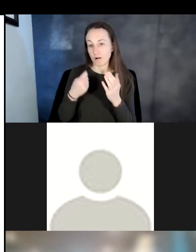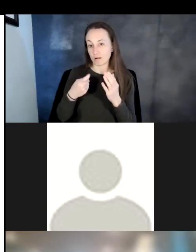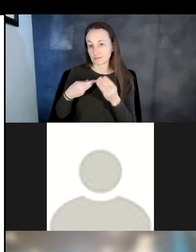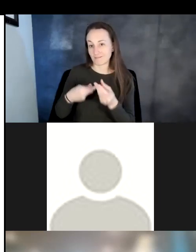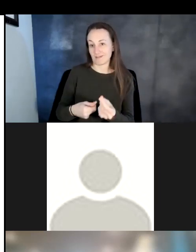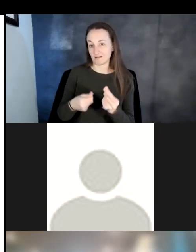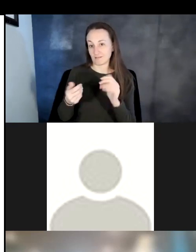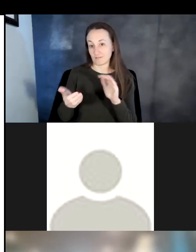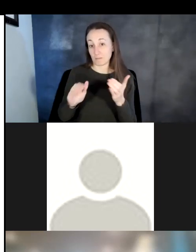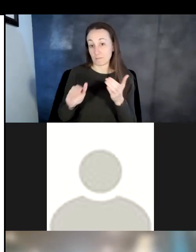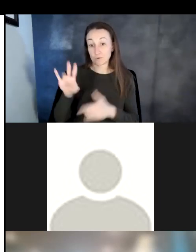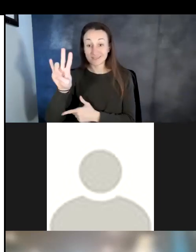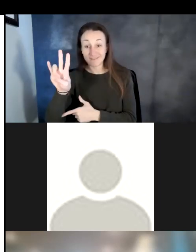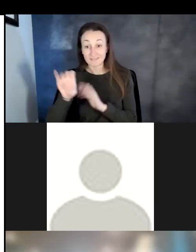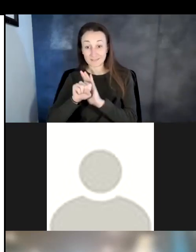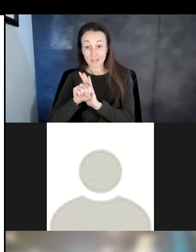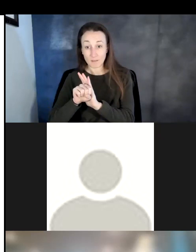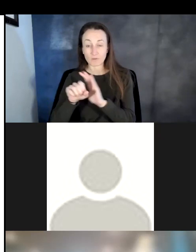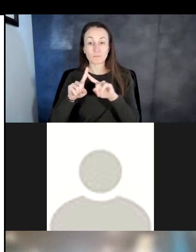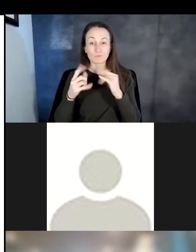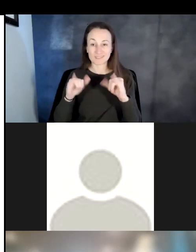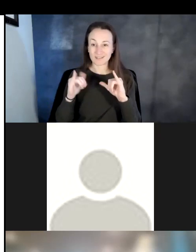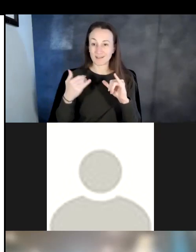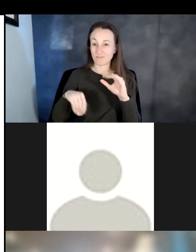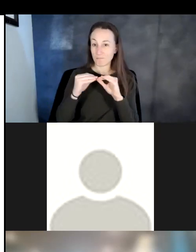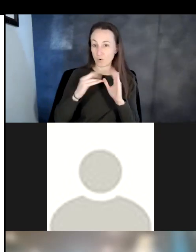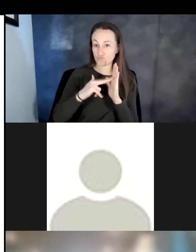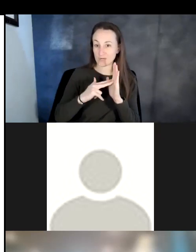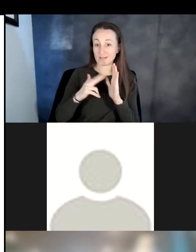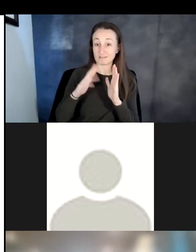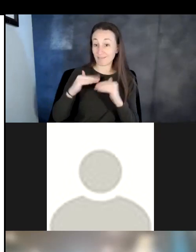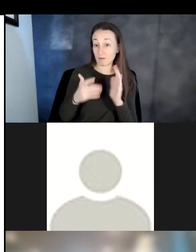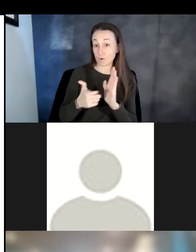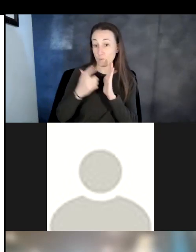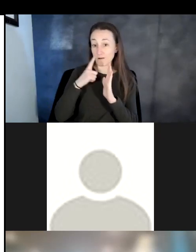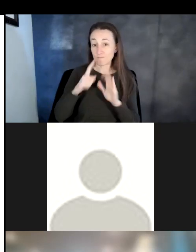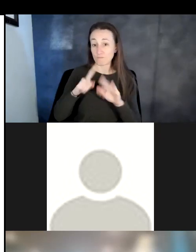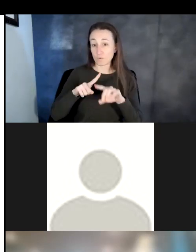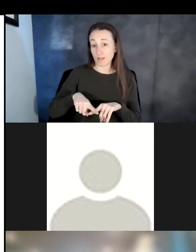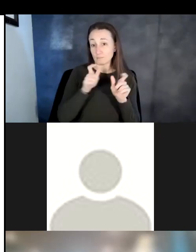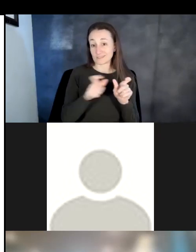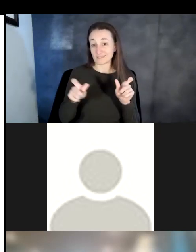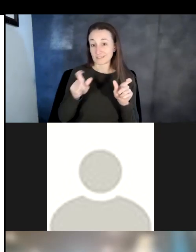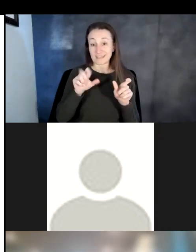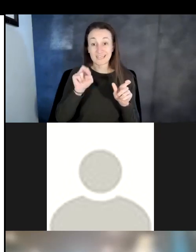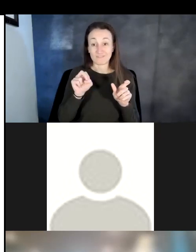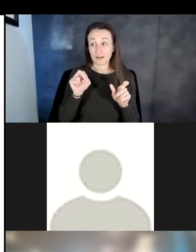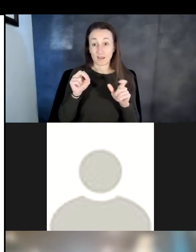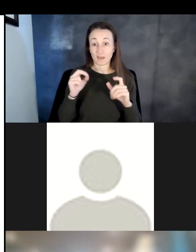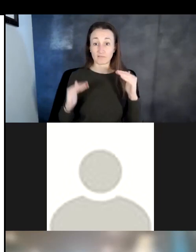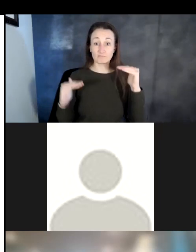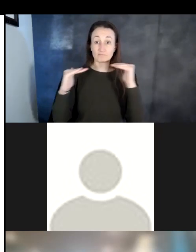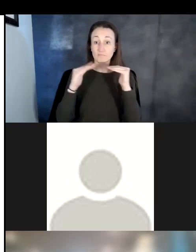at 7 samples, and we still have more reads than needed for reliable sequencing, even at 1,000